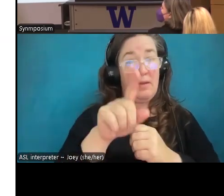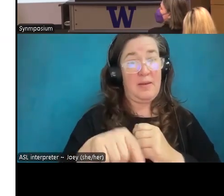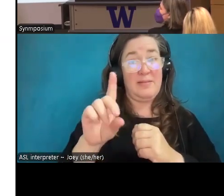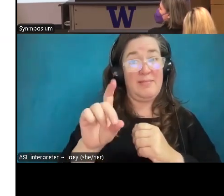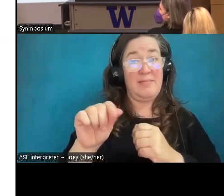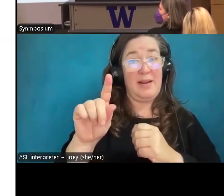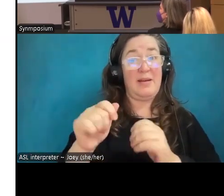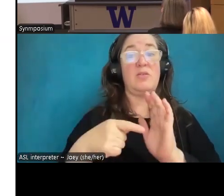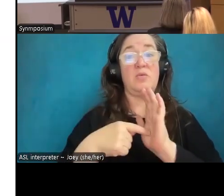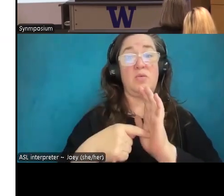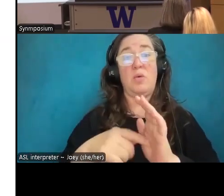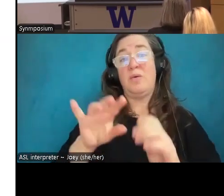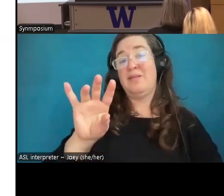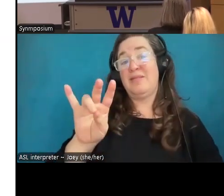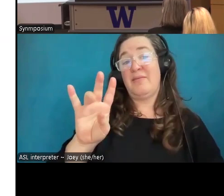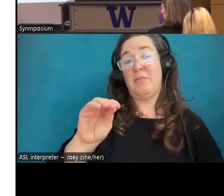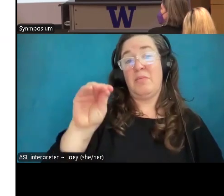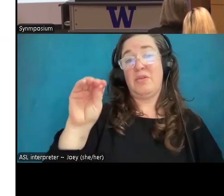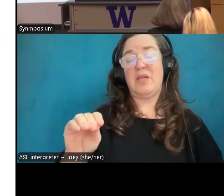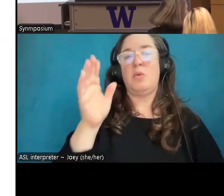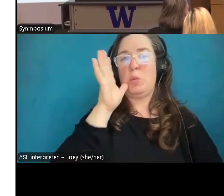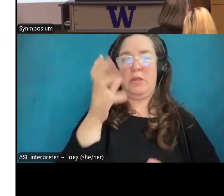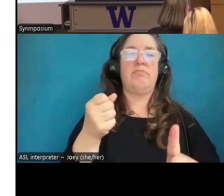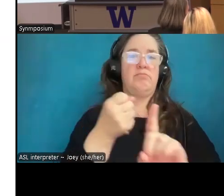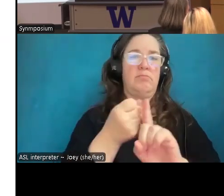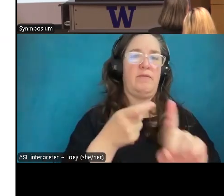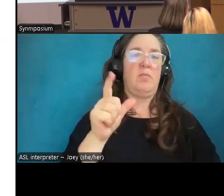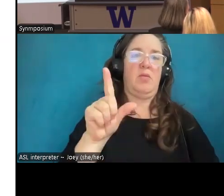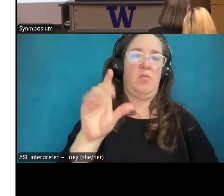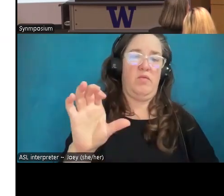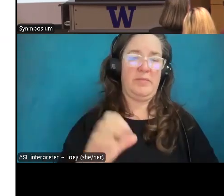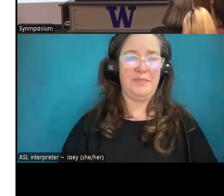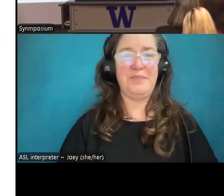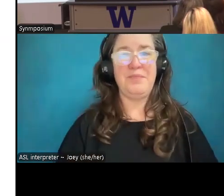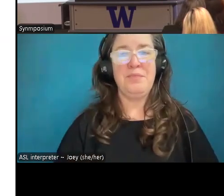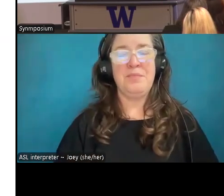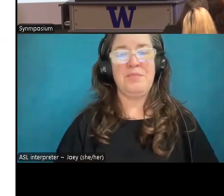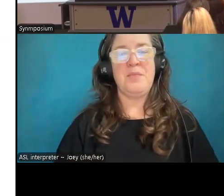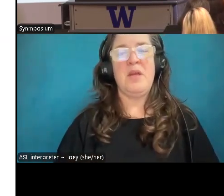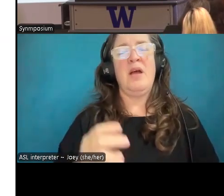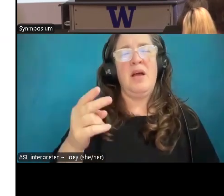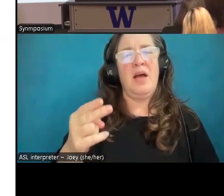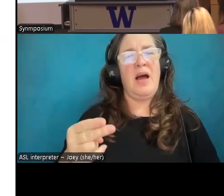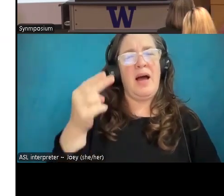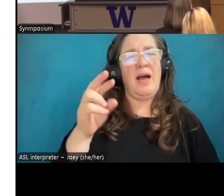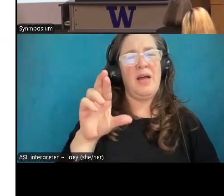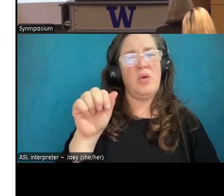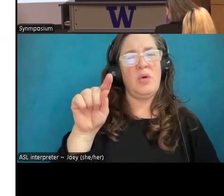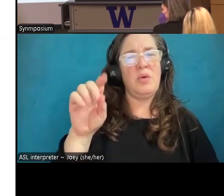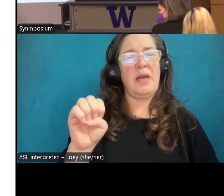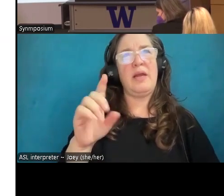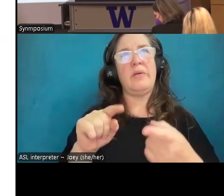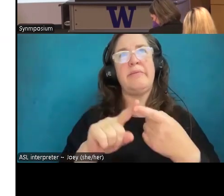is impacted by long COVID. And it appears to occur at higher rates in those who are aged in their